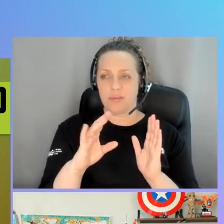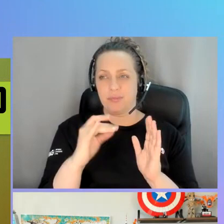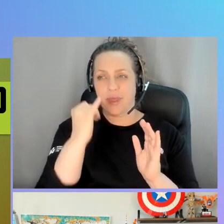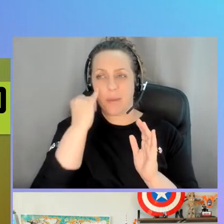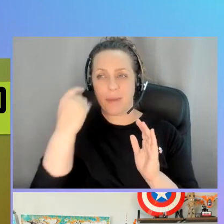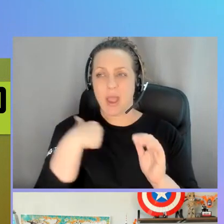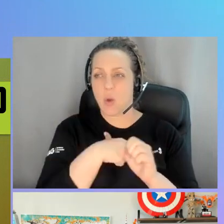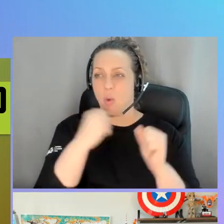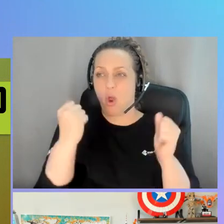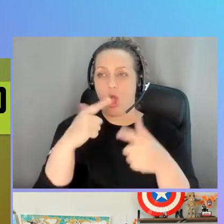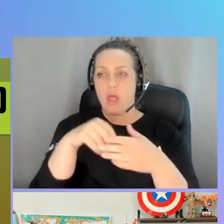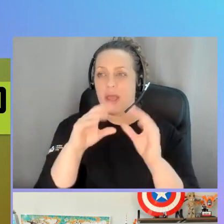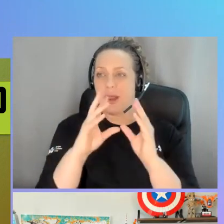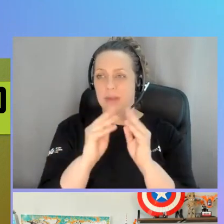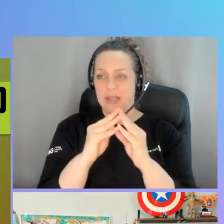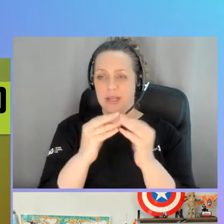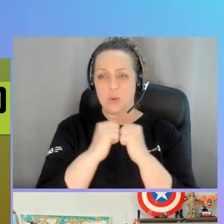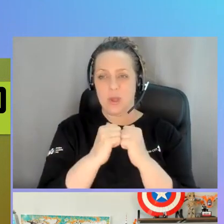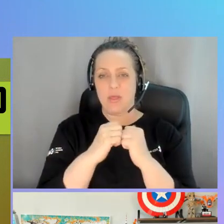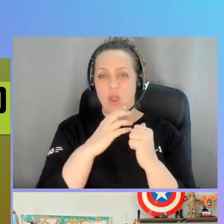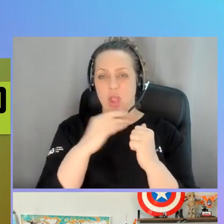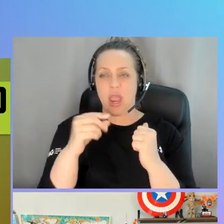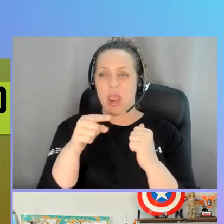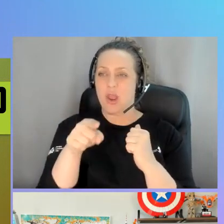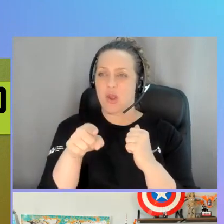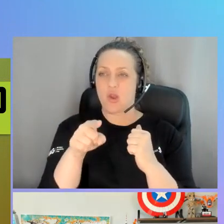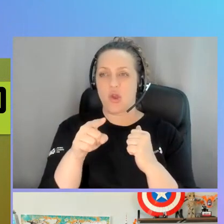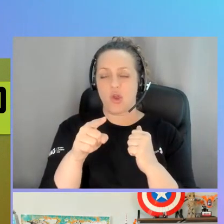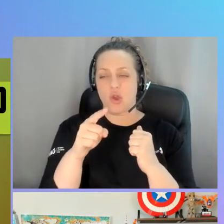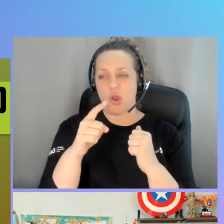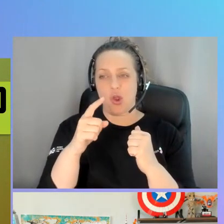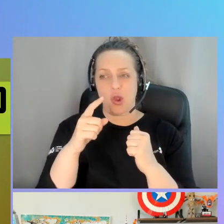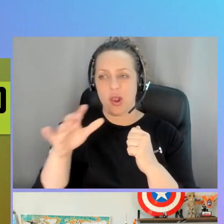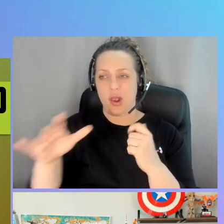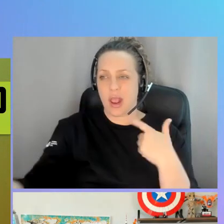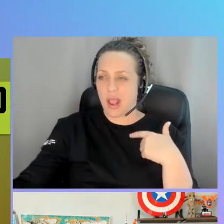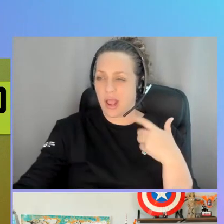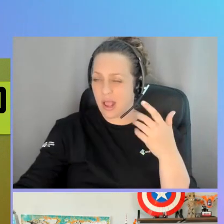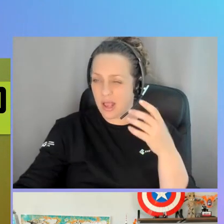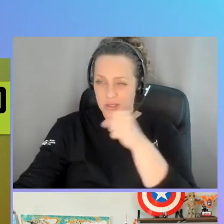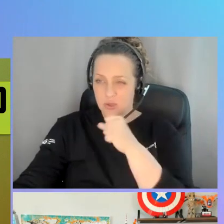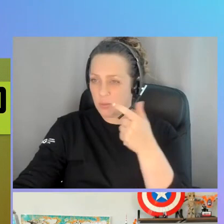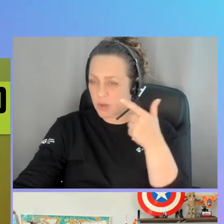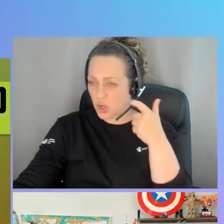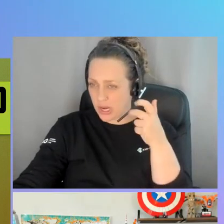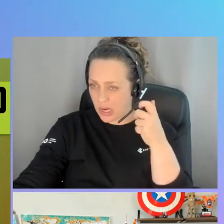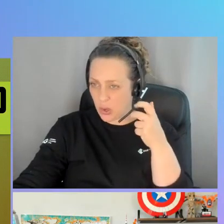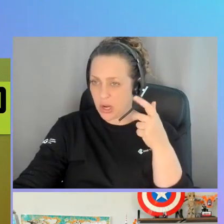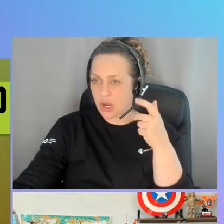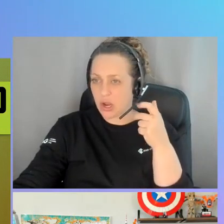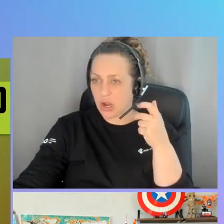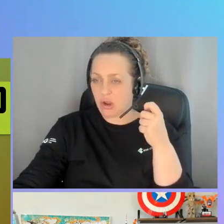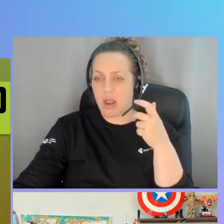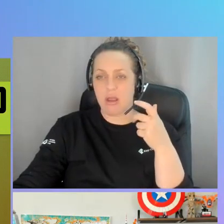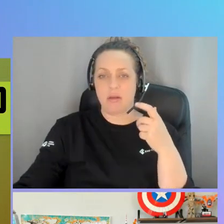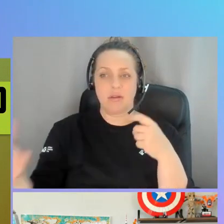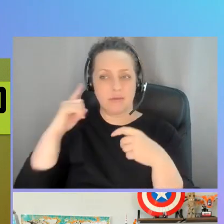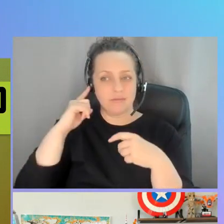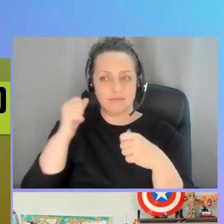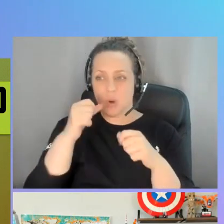imagine we're all in a meeting together and your headset, I'm assuming for the moment that you're hearing and your headset stops